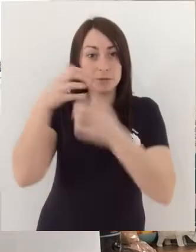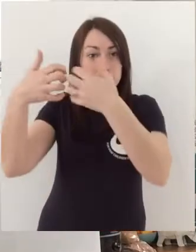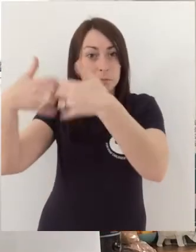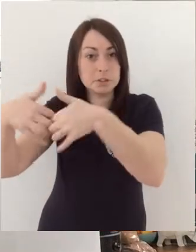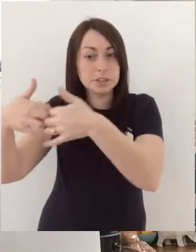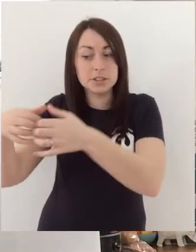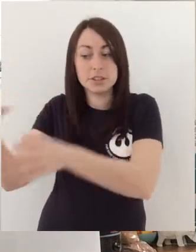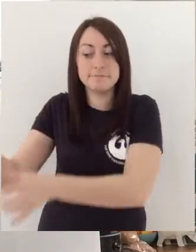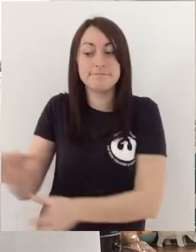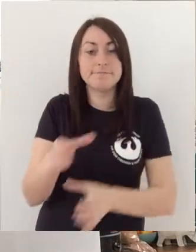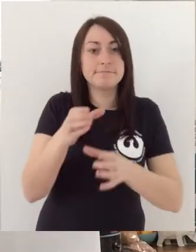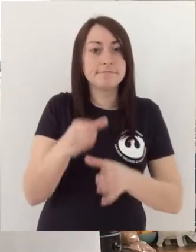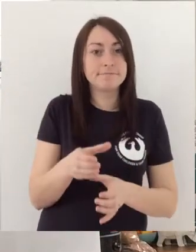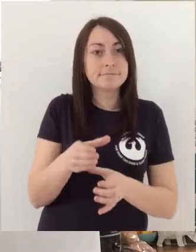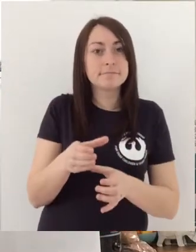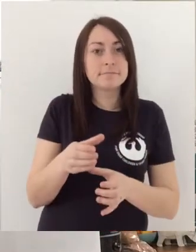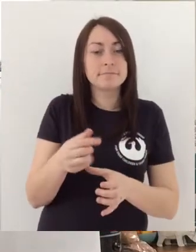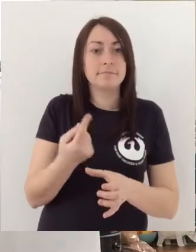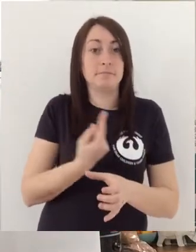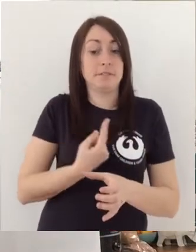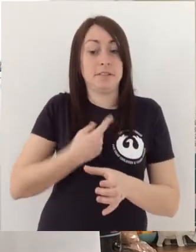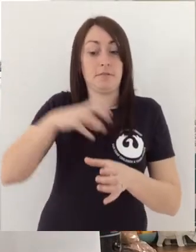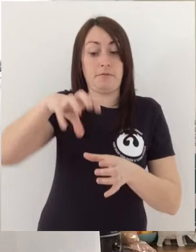Okay, so I've got my food processor.